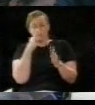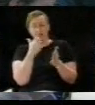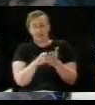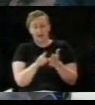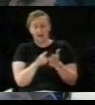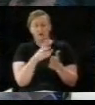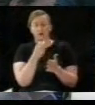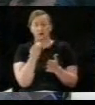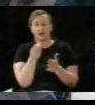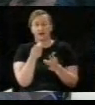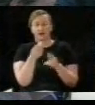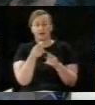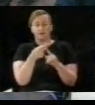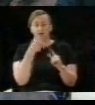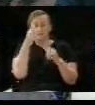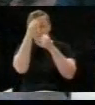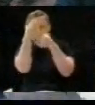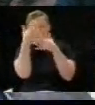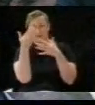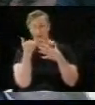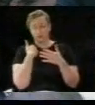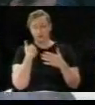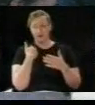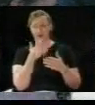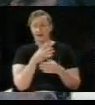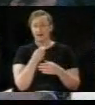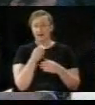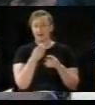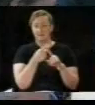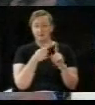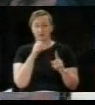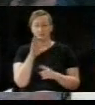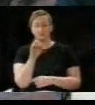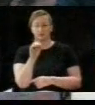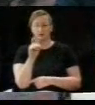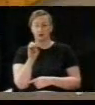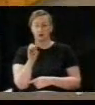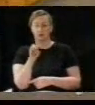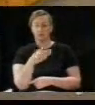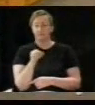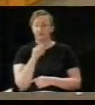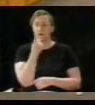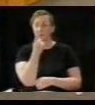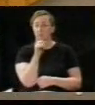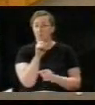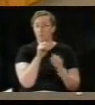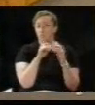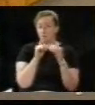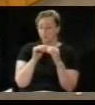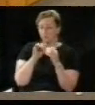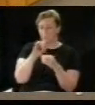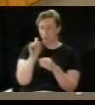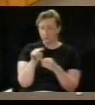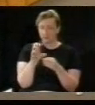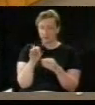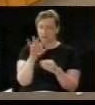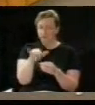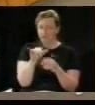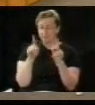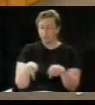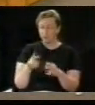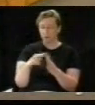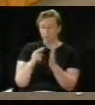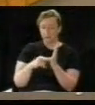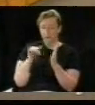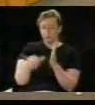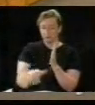the letter, from the information that we had, and from the code. Well, let me ask one more question about that. If, say, a person registers